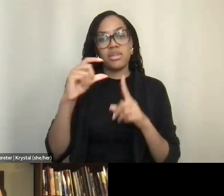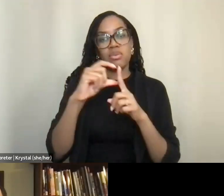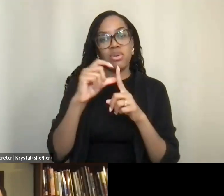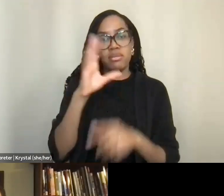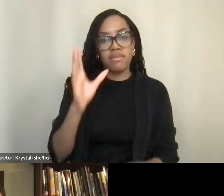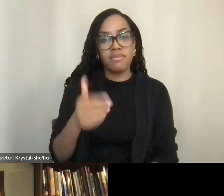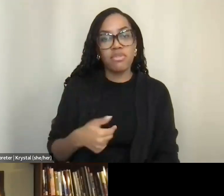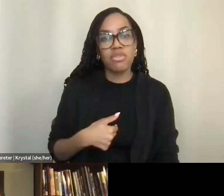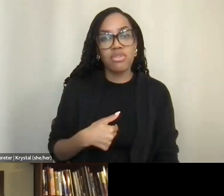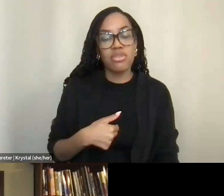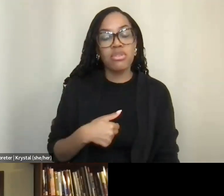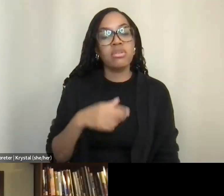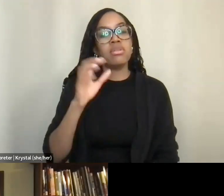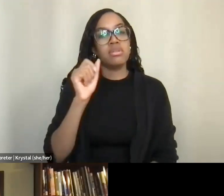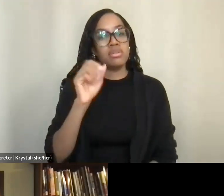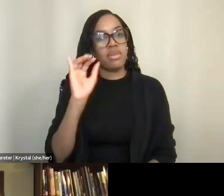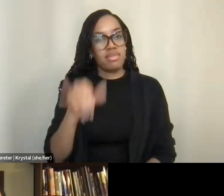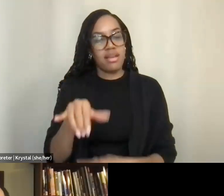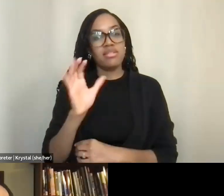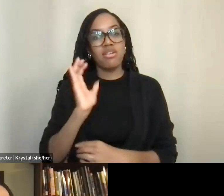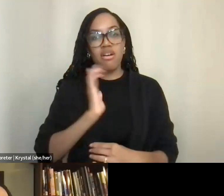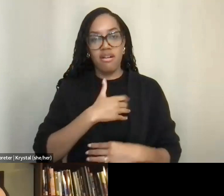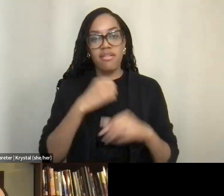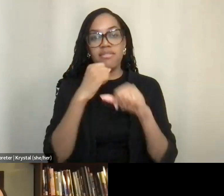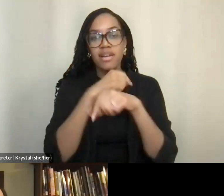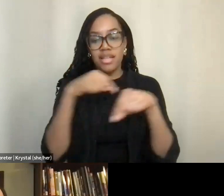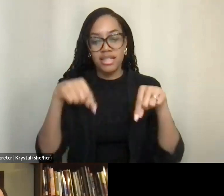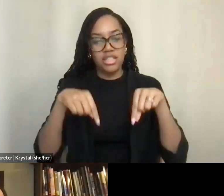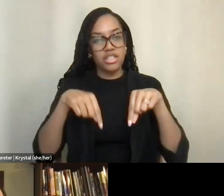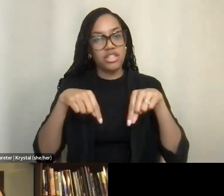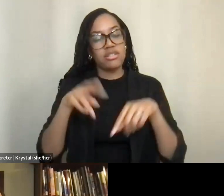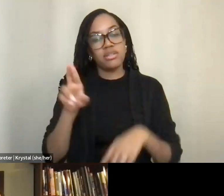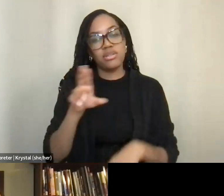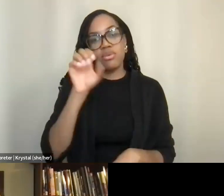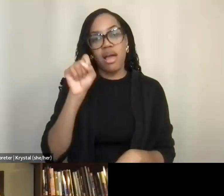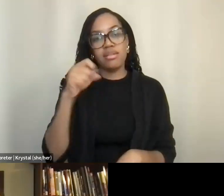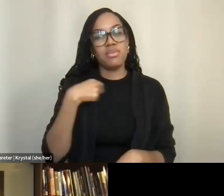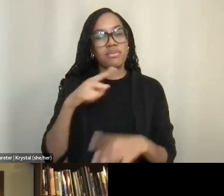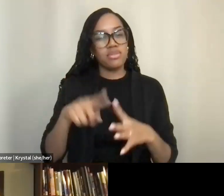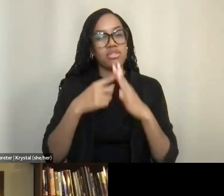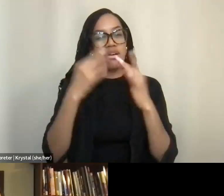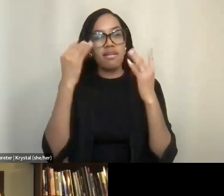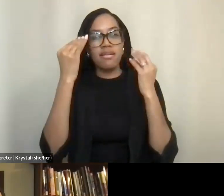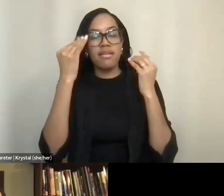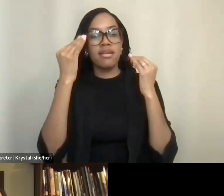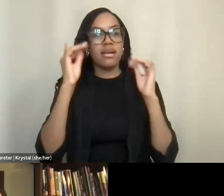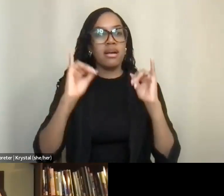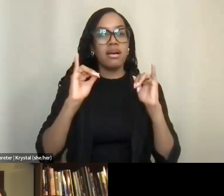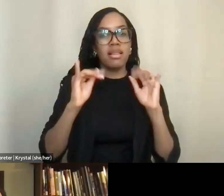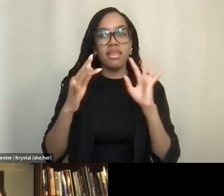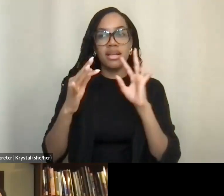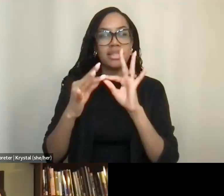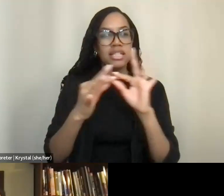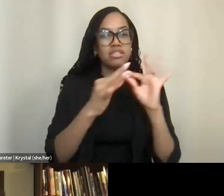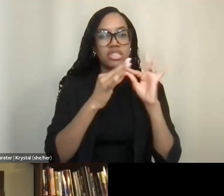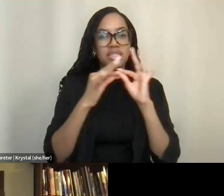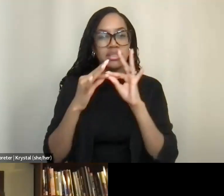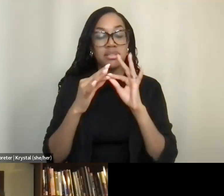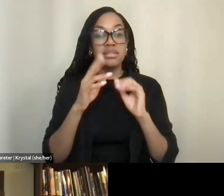making those connections again today when we look at how much the US is spending